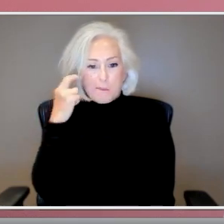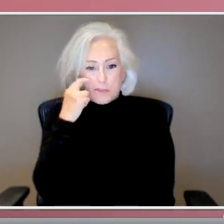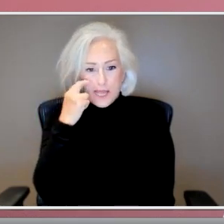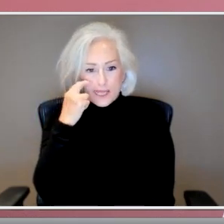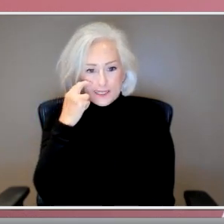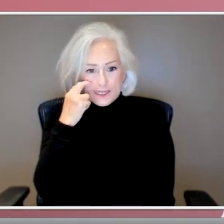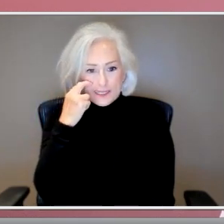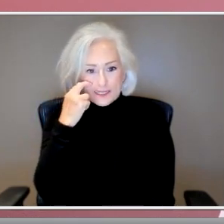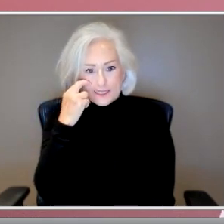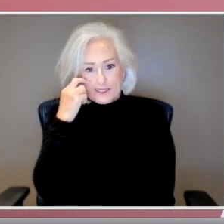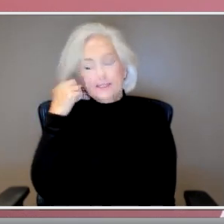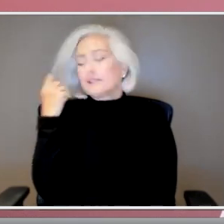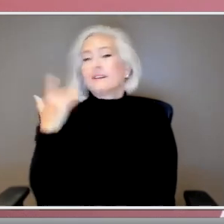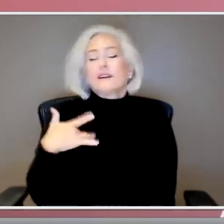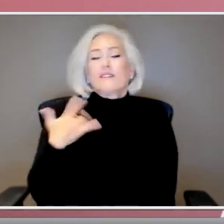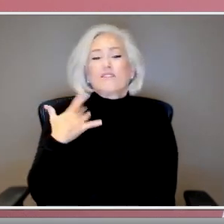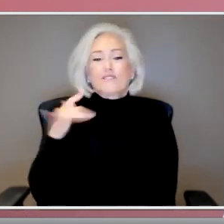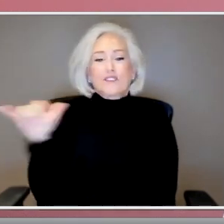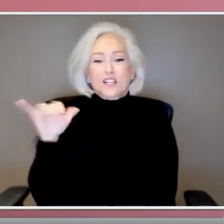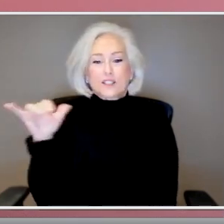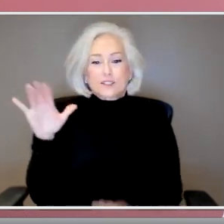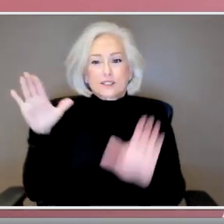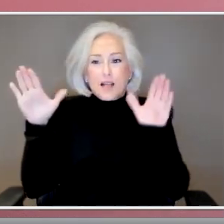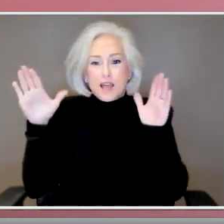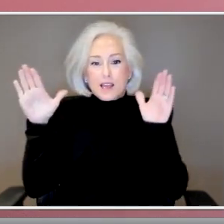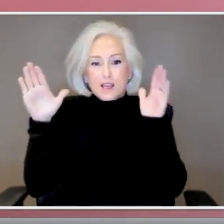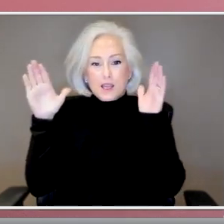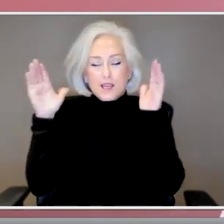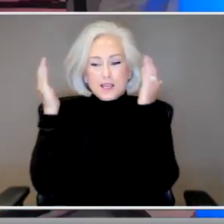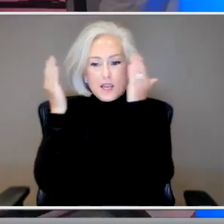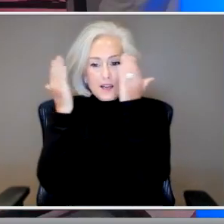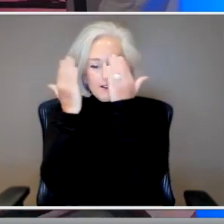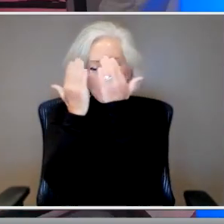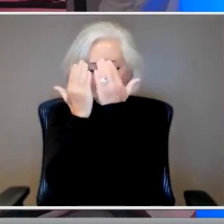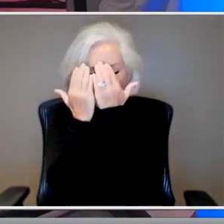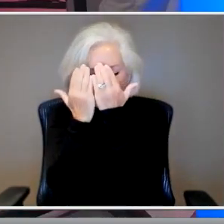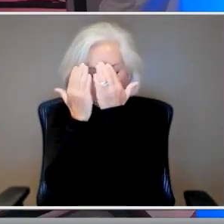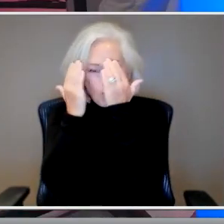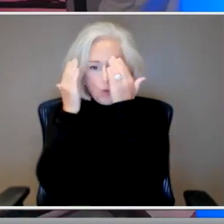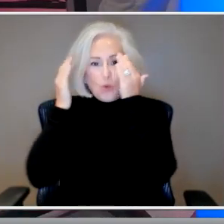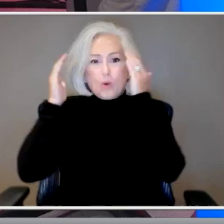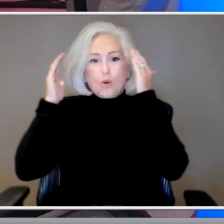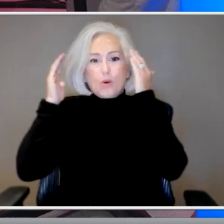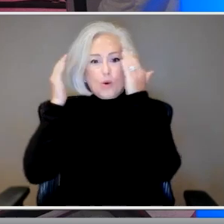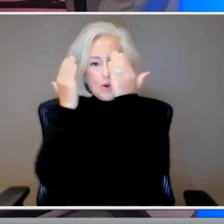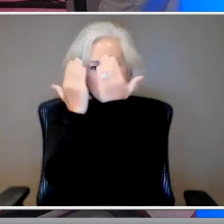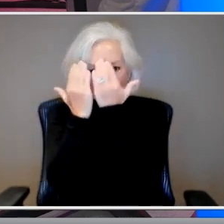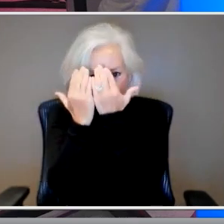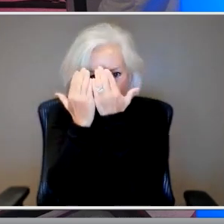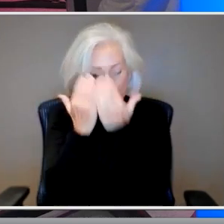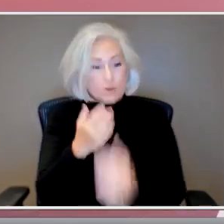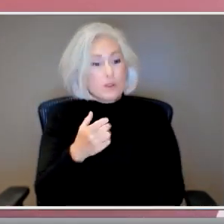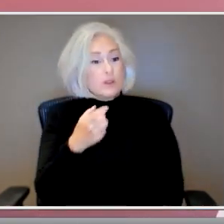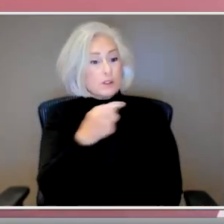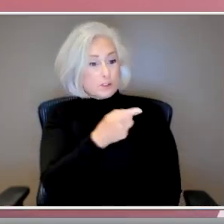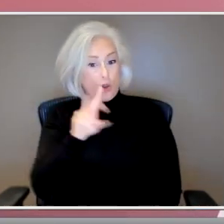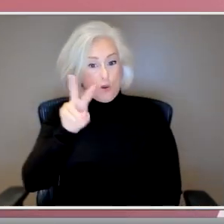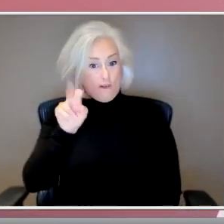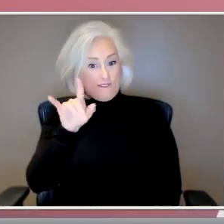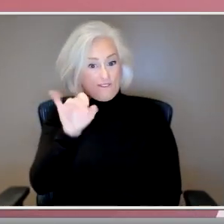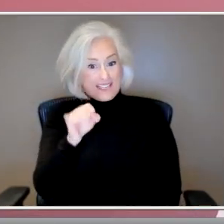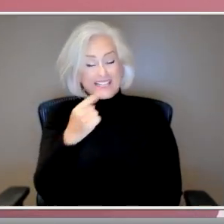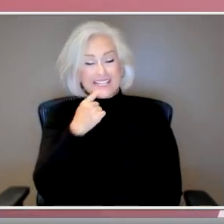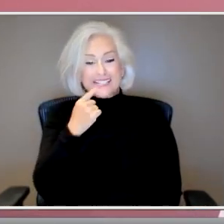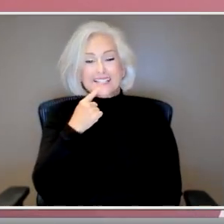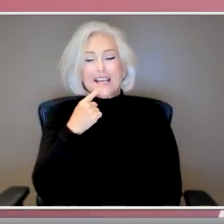curtain coming over the eye. And what that can the cotton ball that Vicki described? Yeah, and what that can signal is those pieces of plaque are breaking